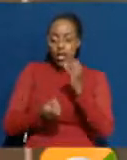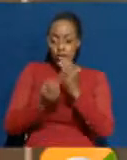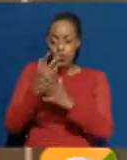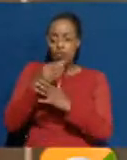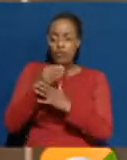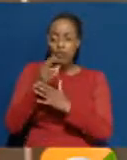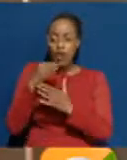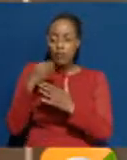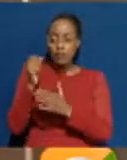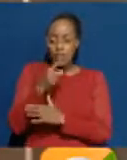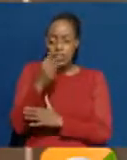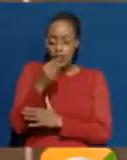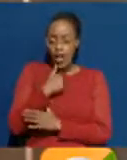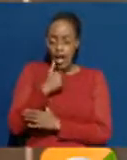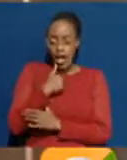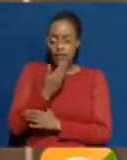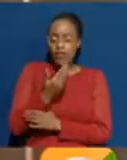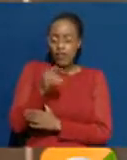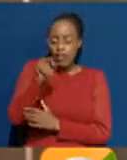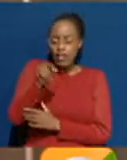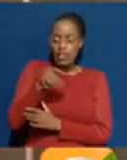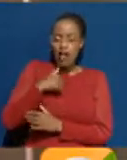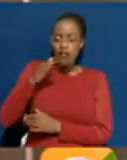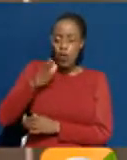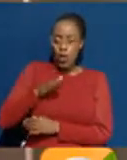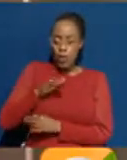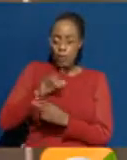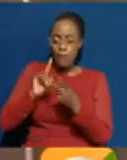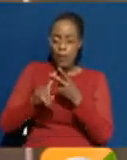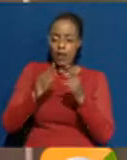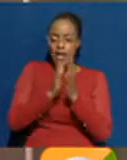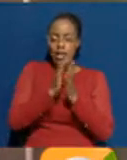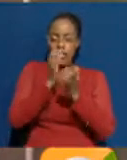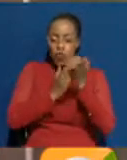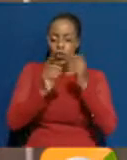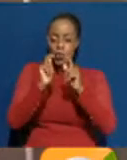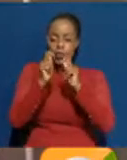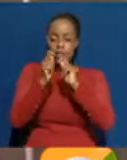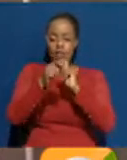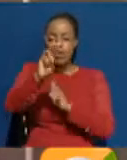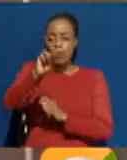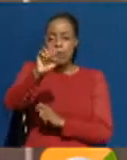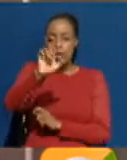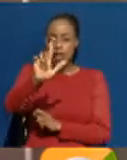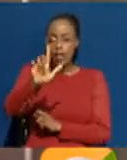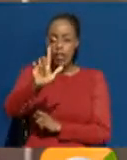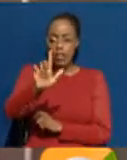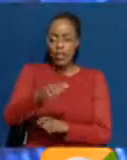found me struggling with the YETU model, which stands for Women and Youth Economic Transformation Model.